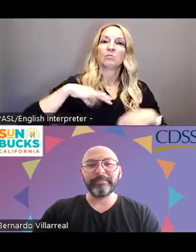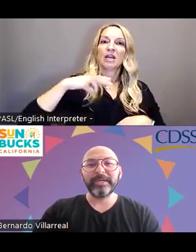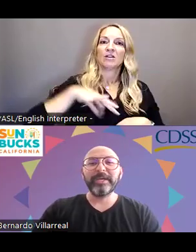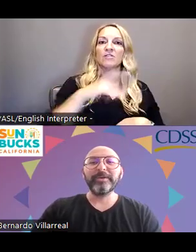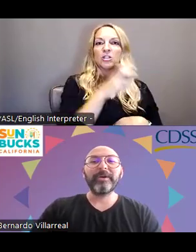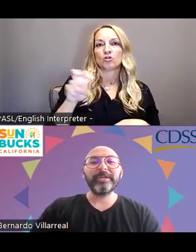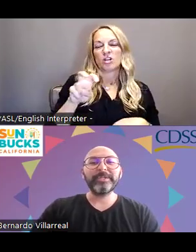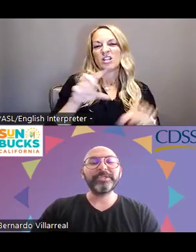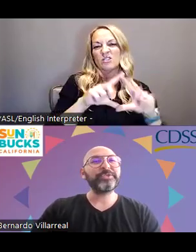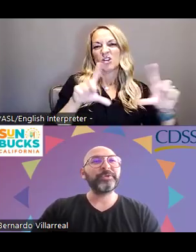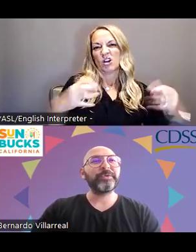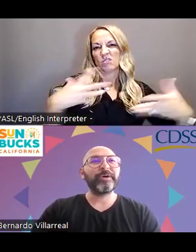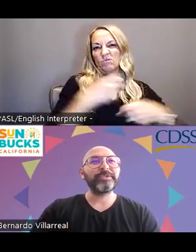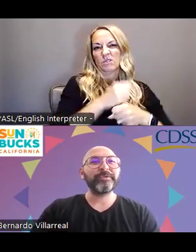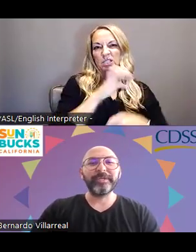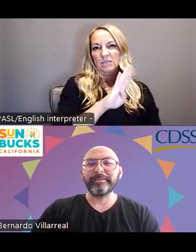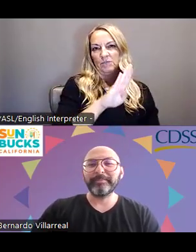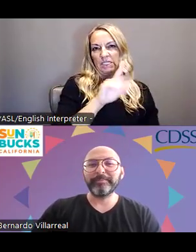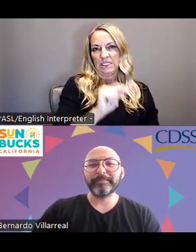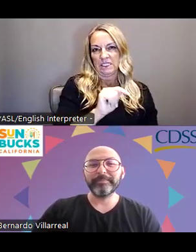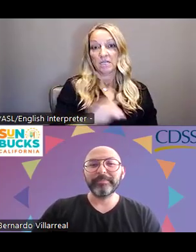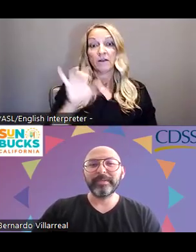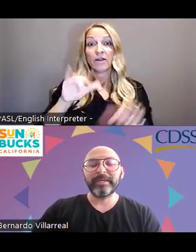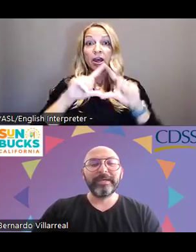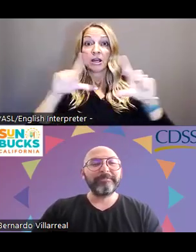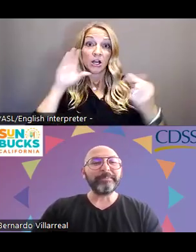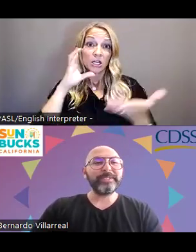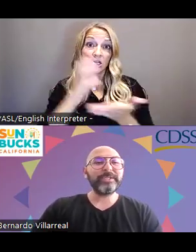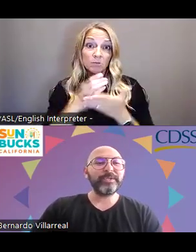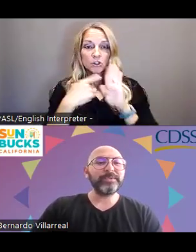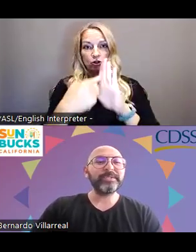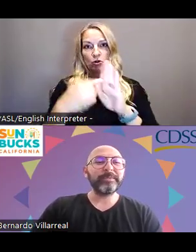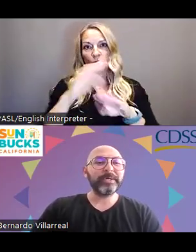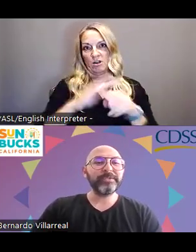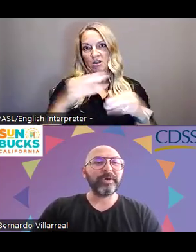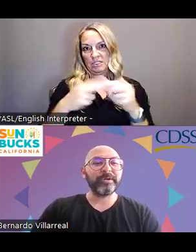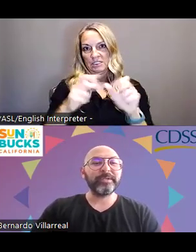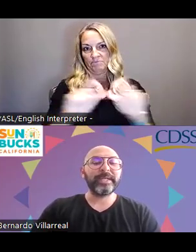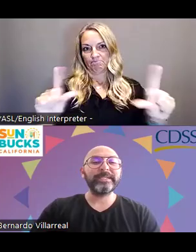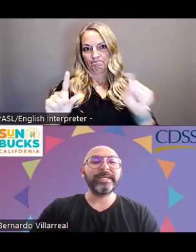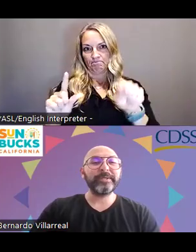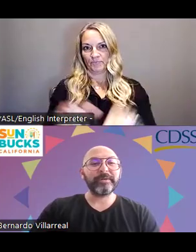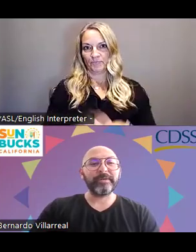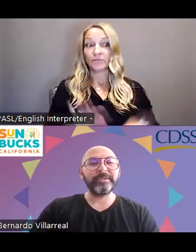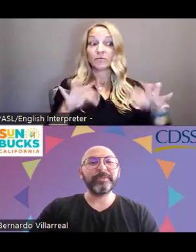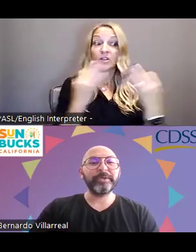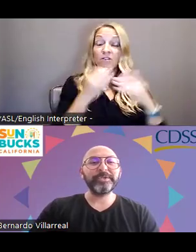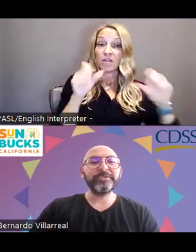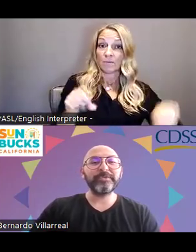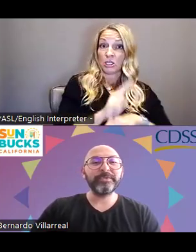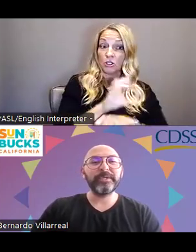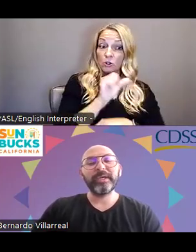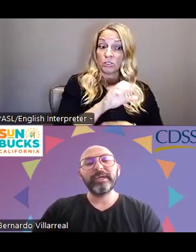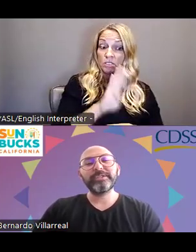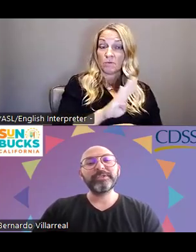EBT card. The card image is shown on the screen. Families can use the Sunbucks card like a debit card